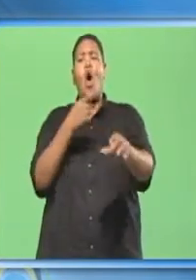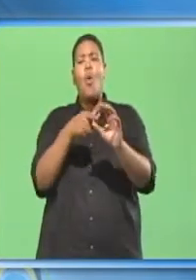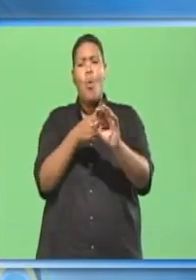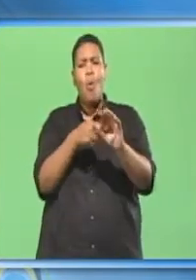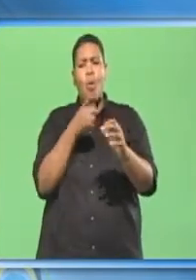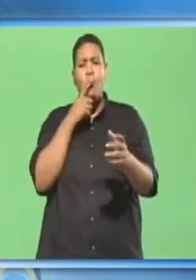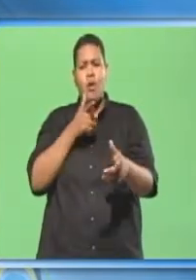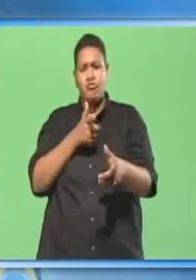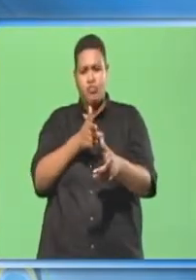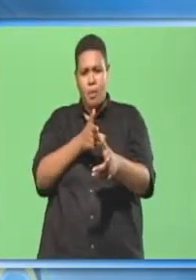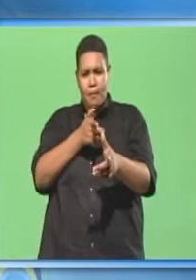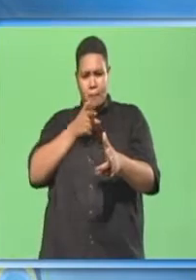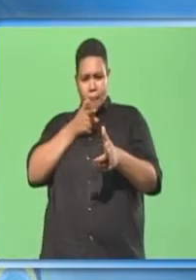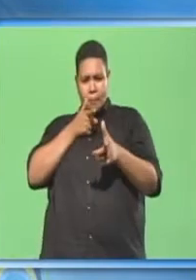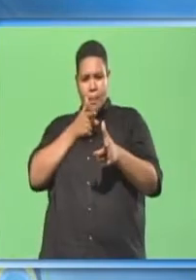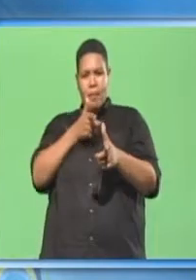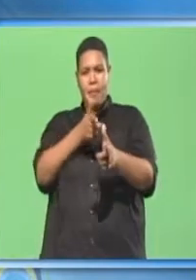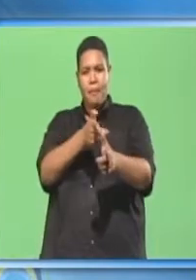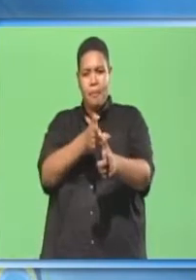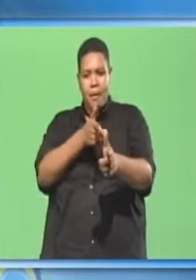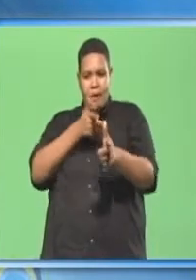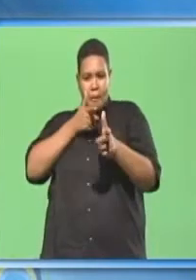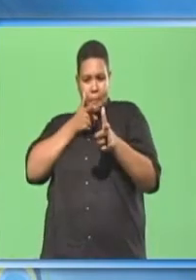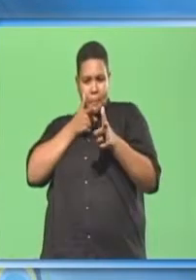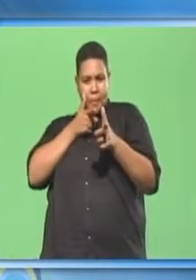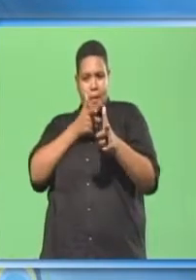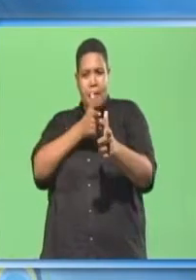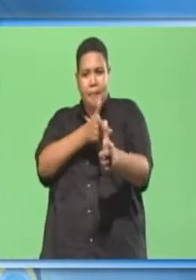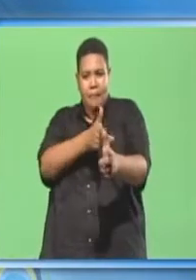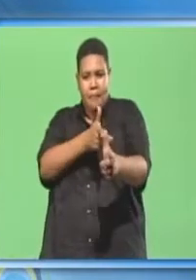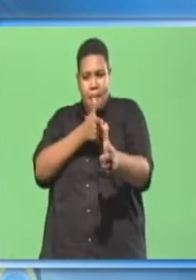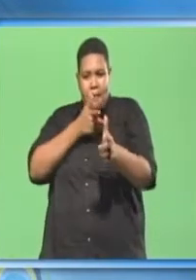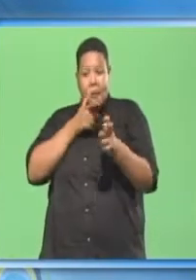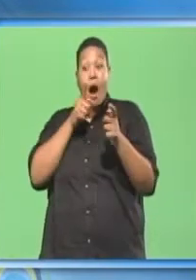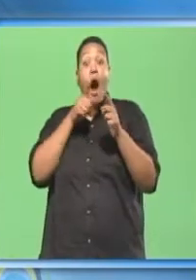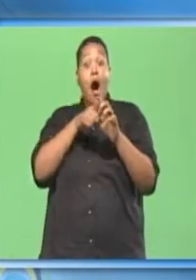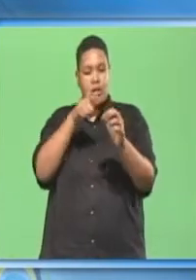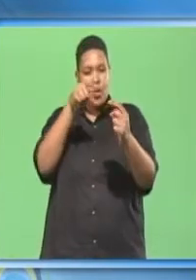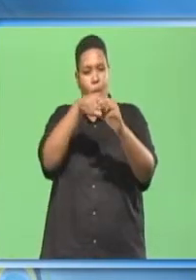drill forward and backward until the slot is formed.